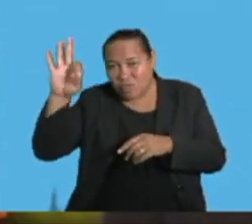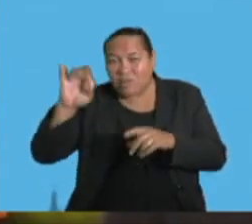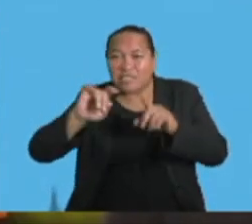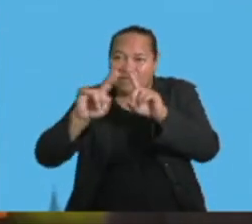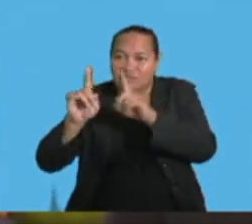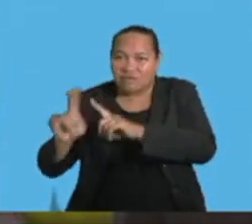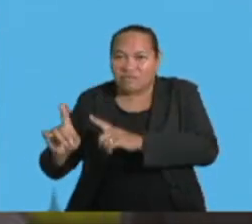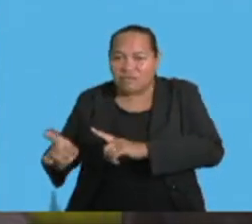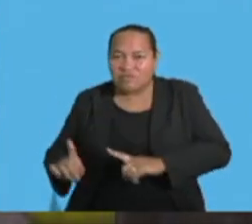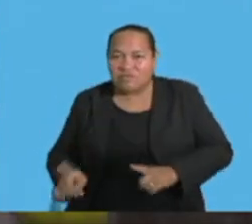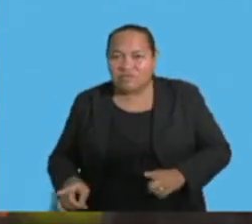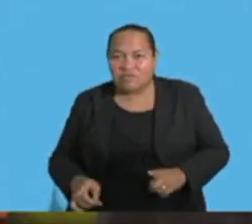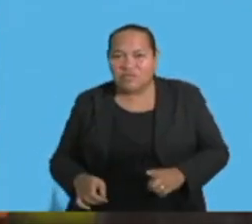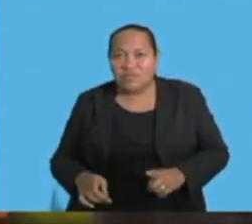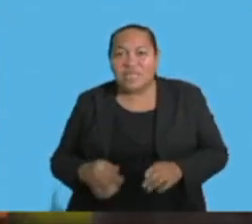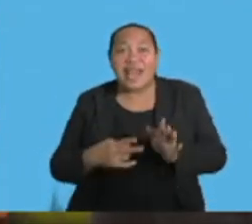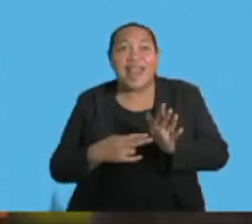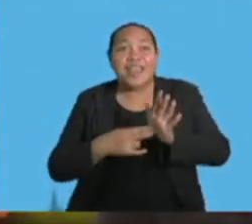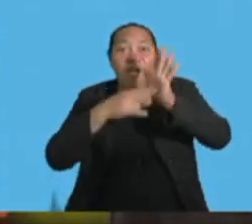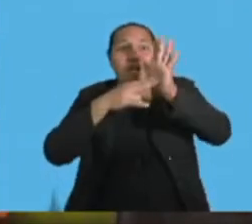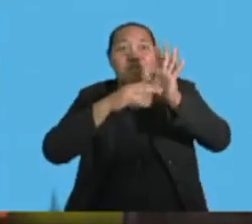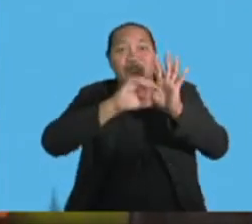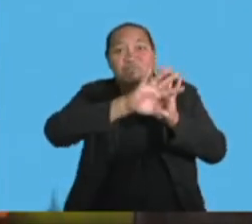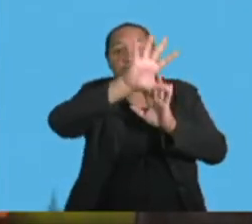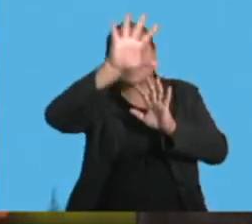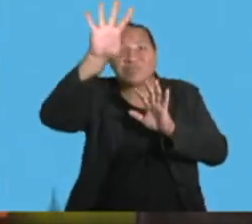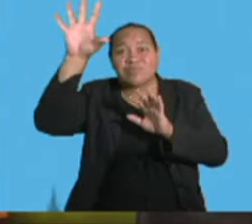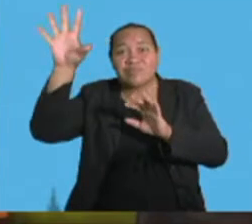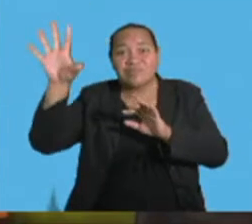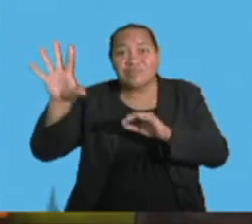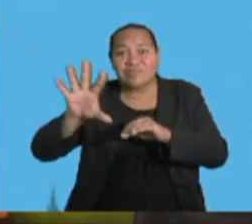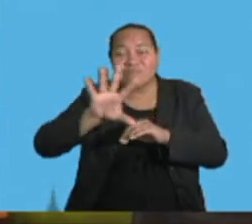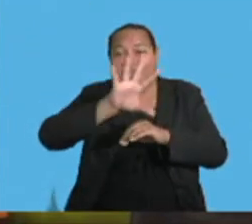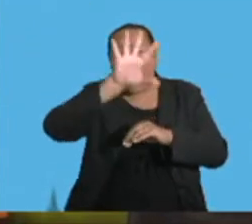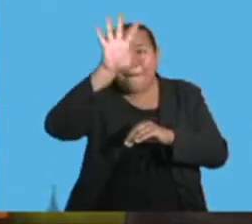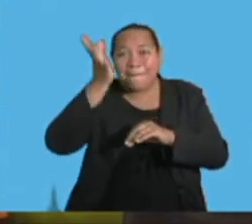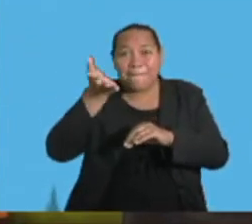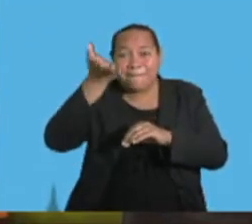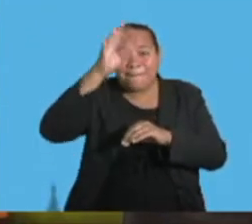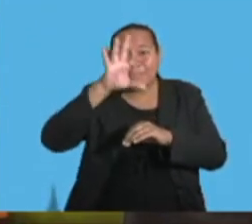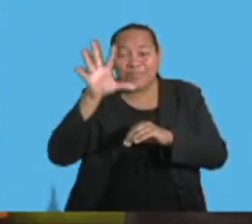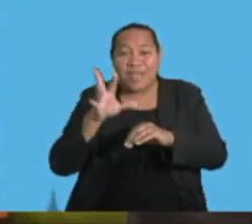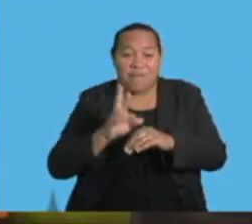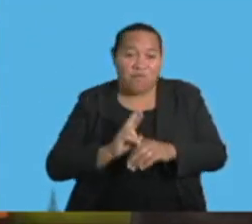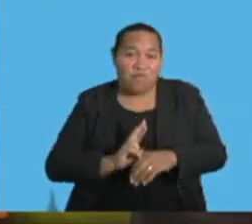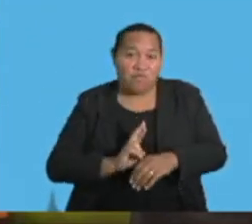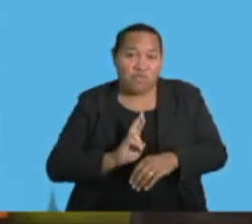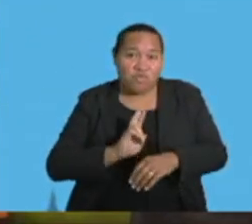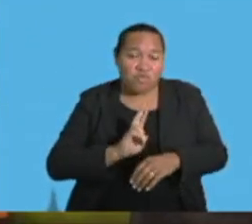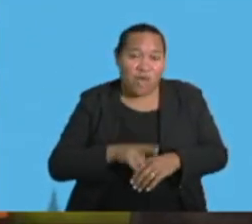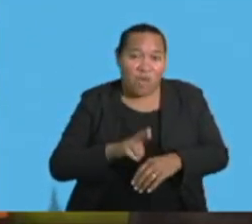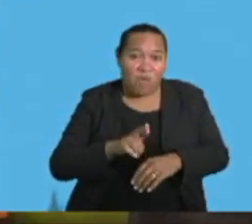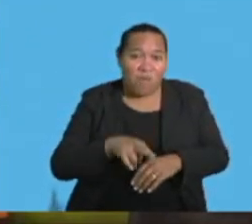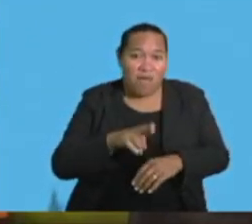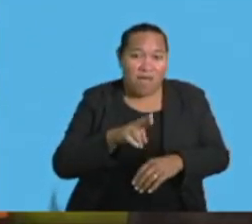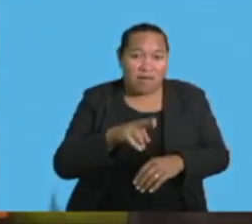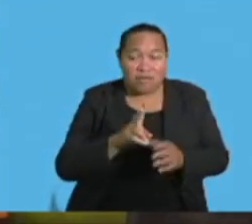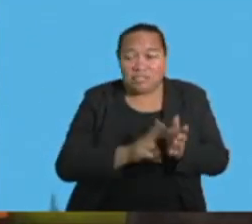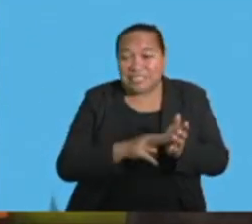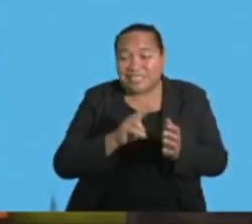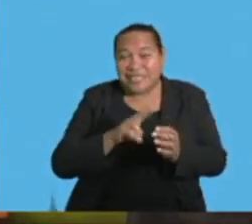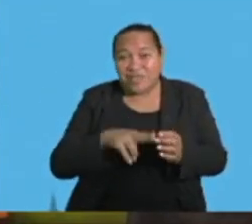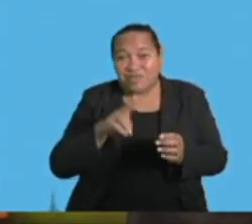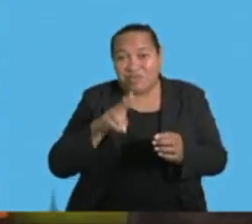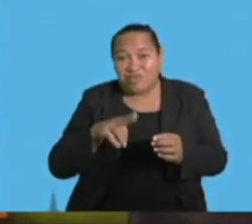now, the northwest part of Viti Levu, right, including the eastern part, right from the Rewa side of the Nosori side of